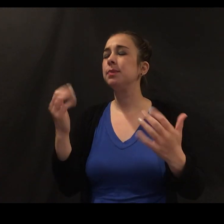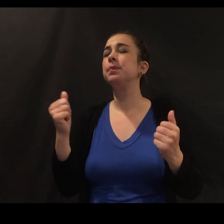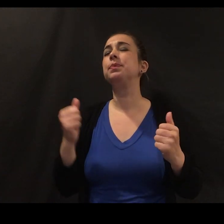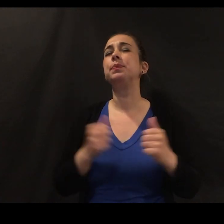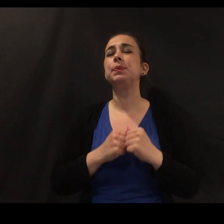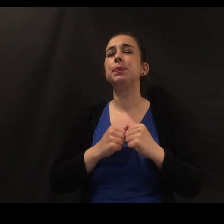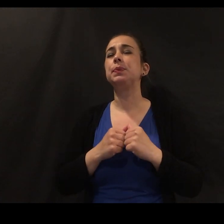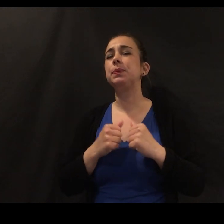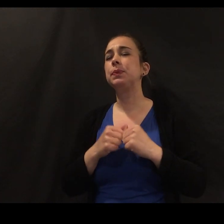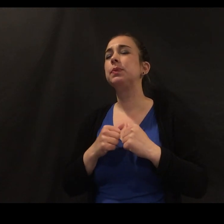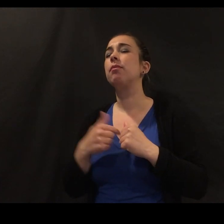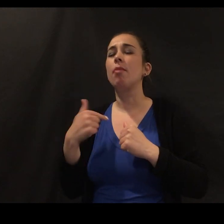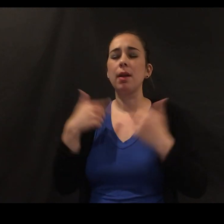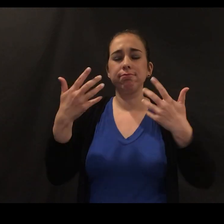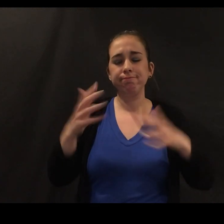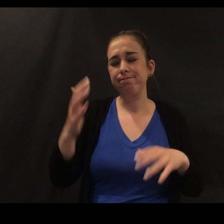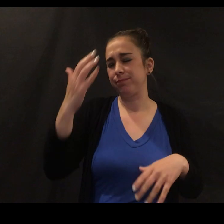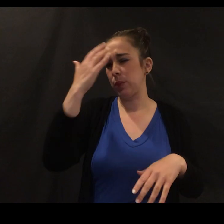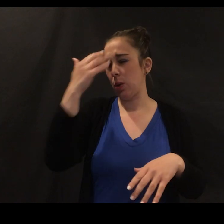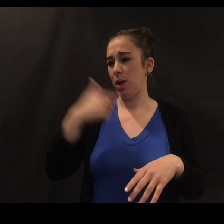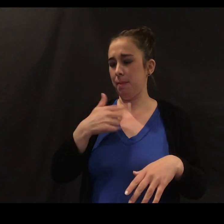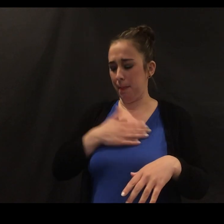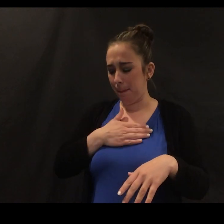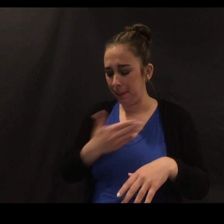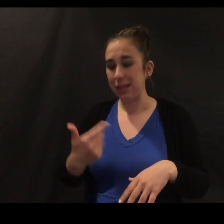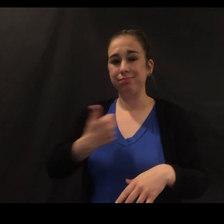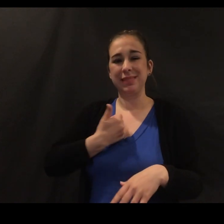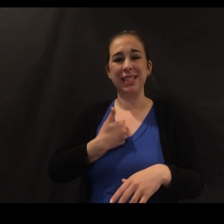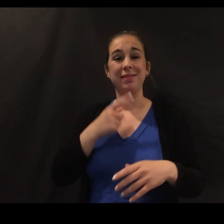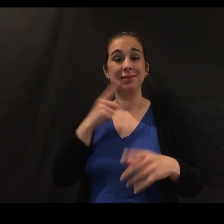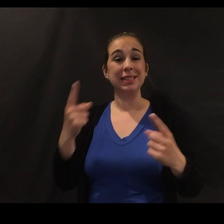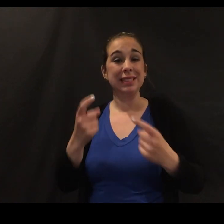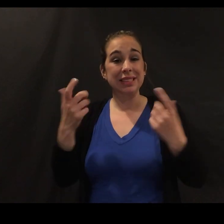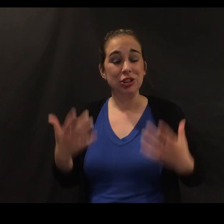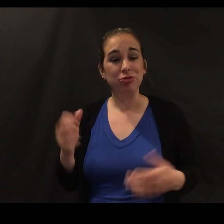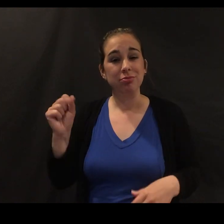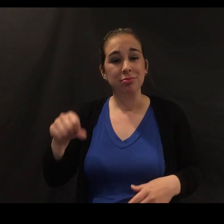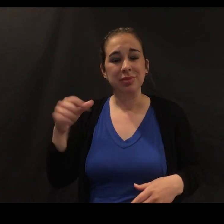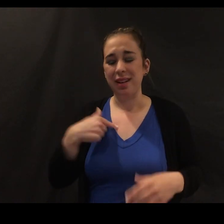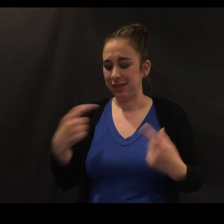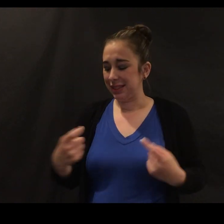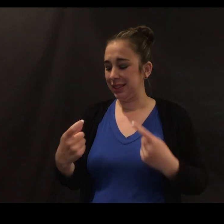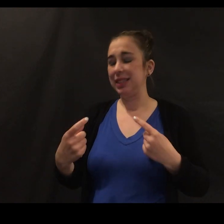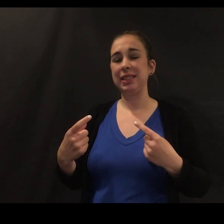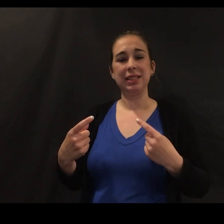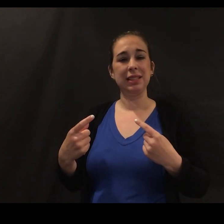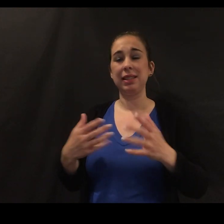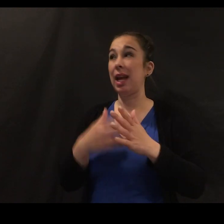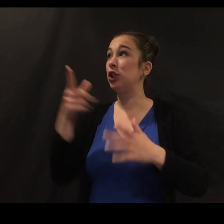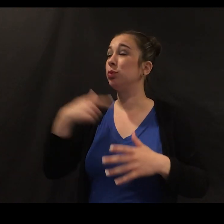I know and I admit that I am a sinner. I've sinned against You, God, and I'm sorry.